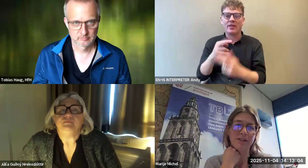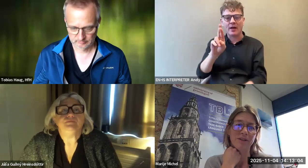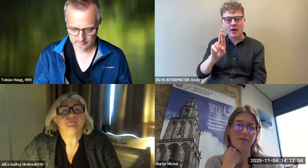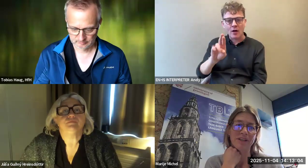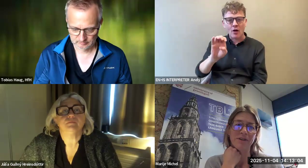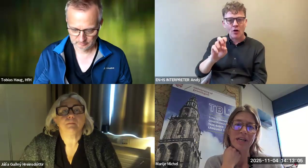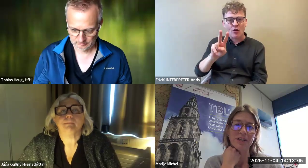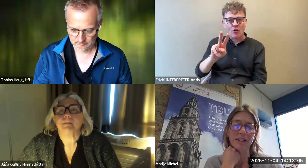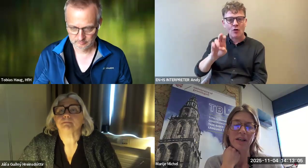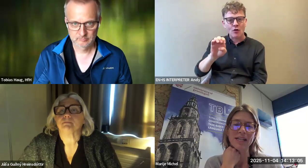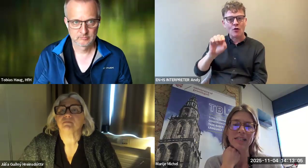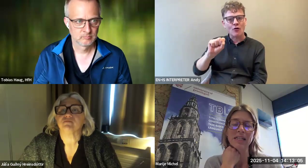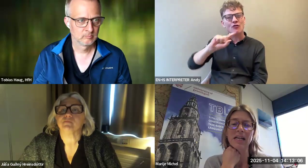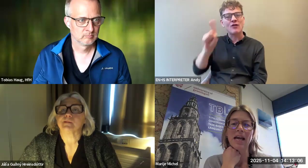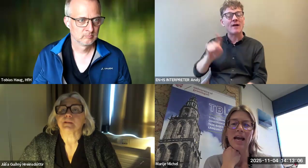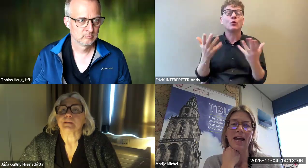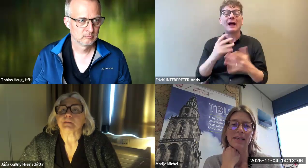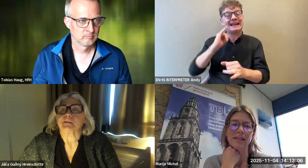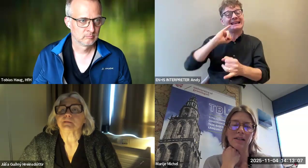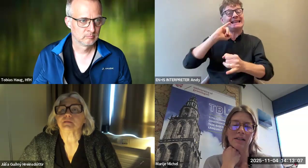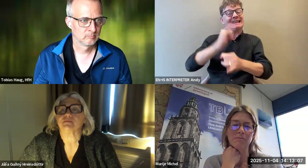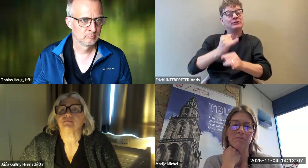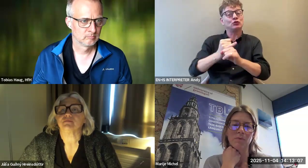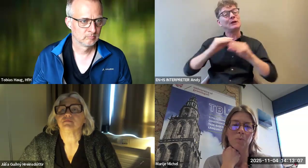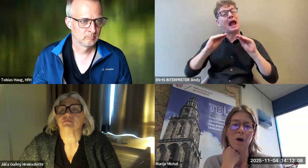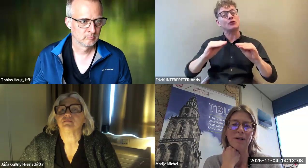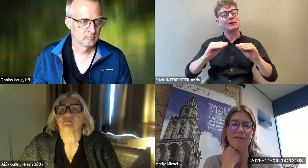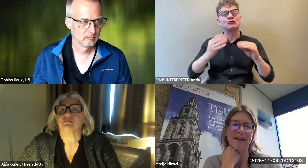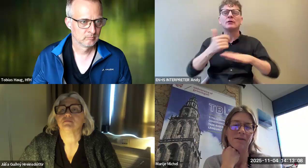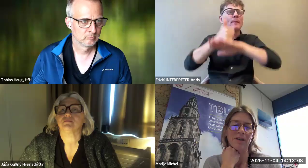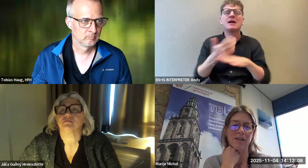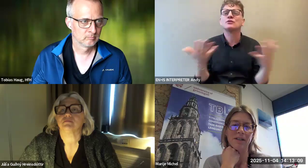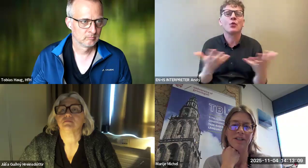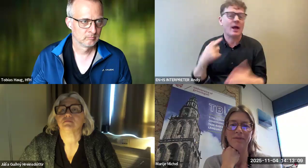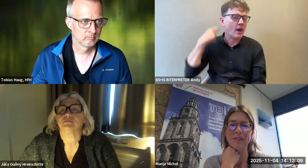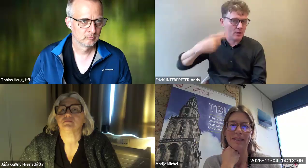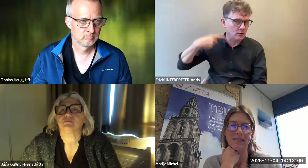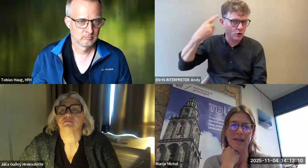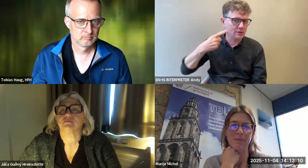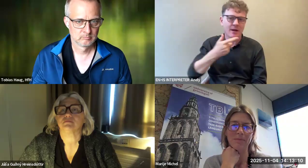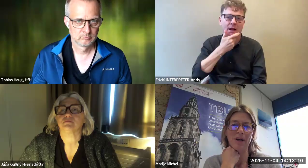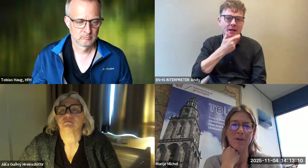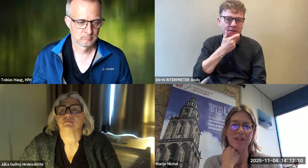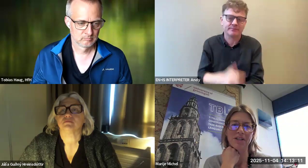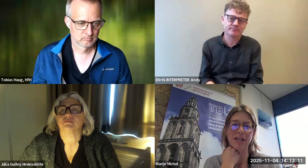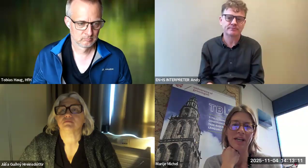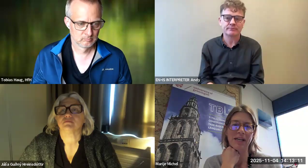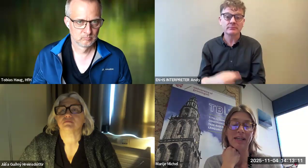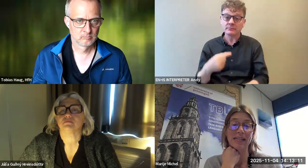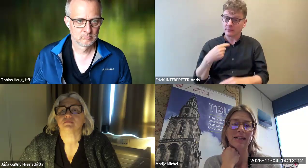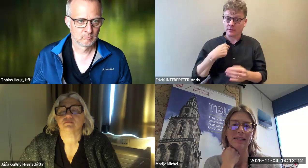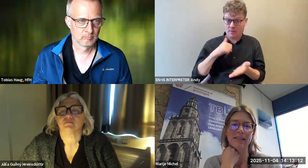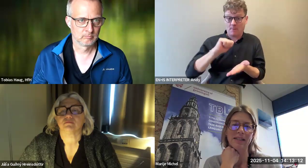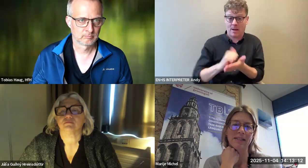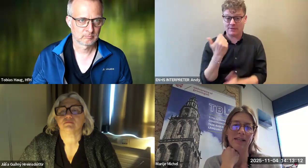from the Institute of Education in London. And one of our achievements is that we published